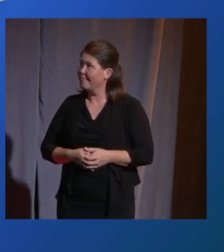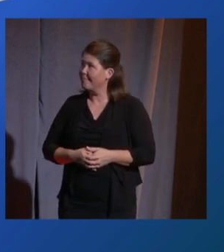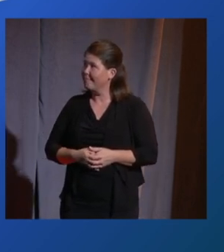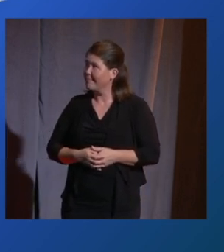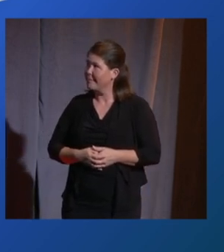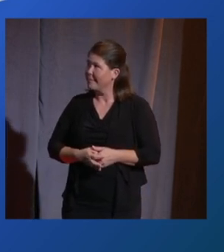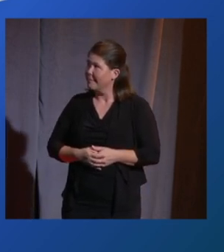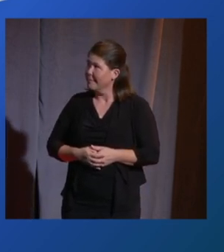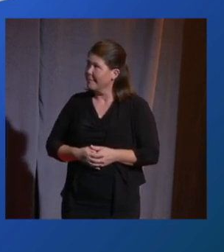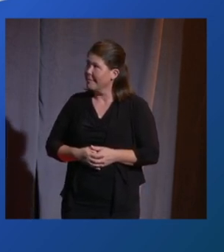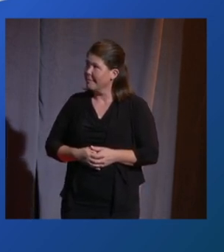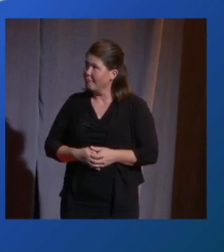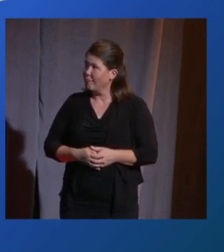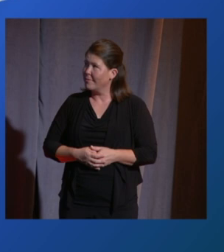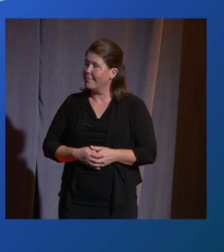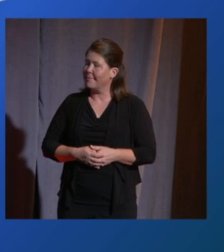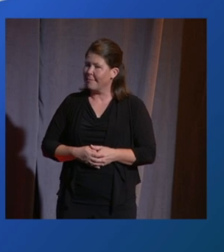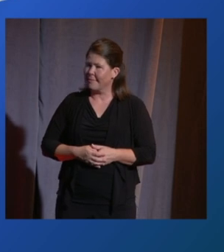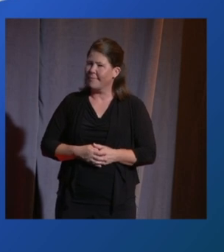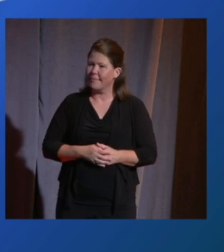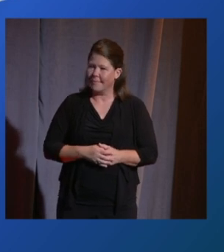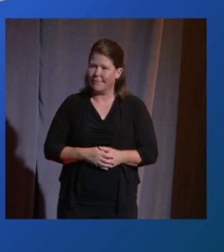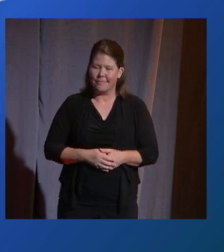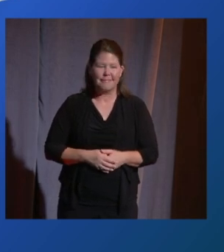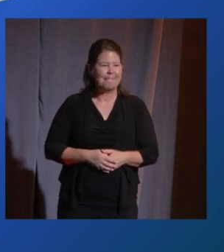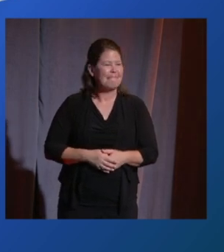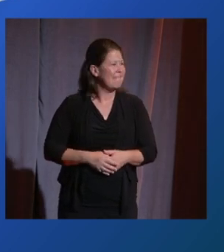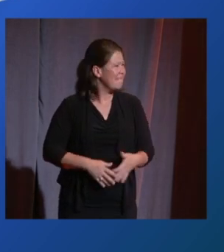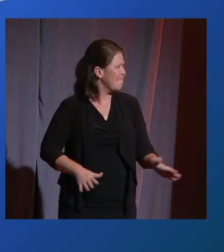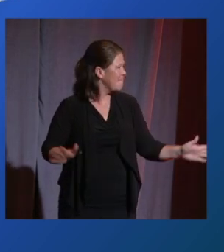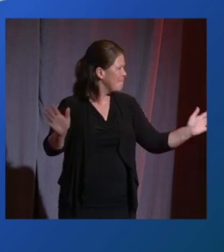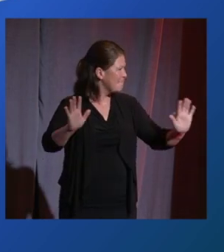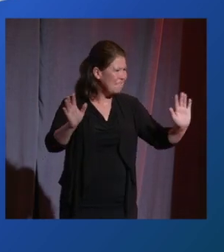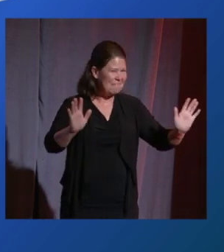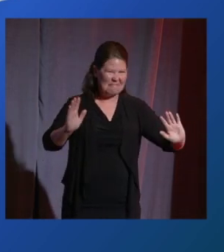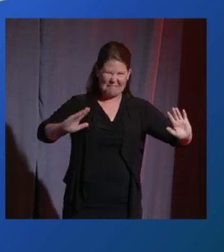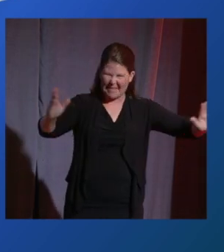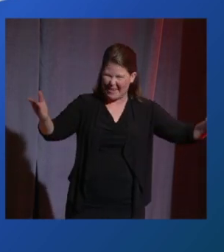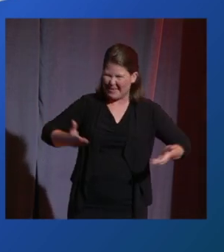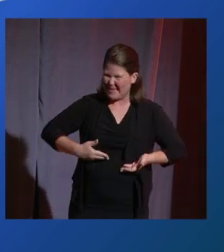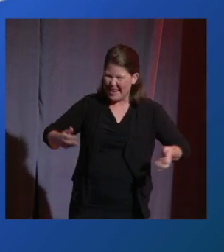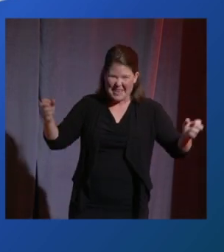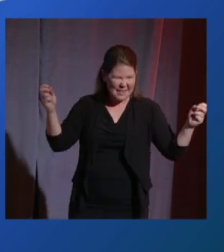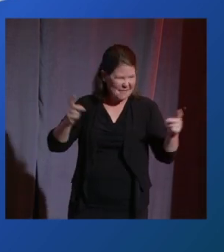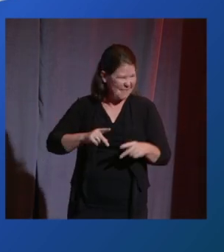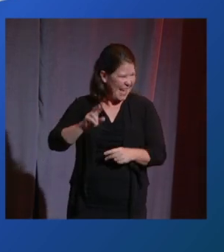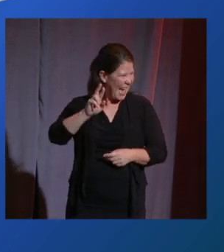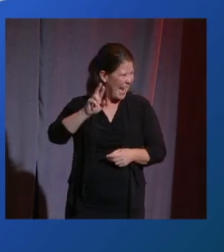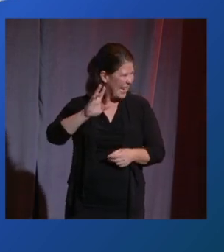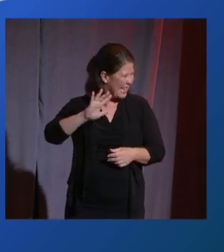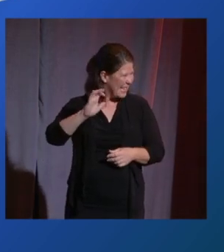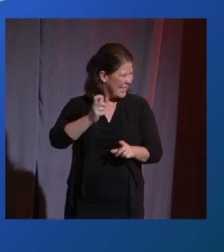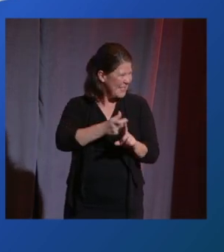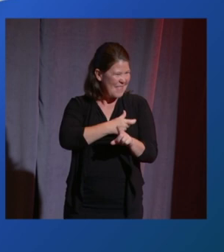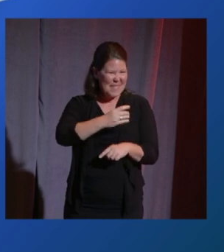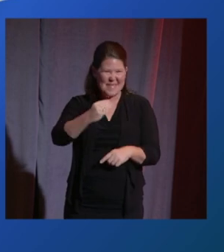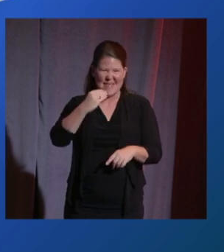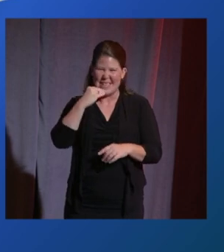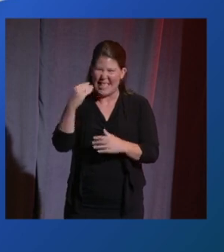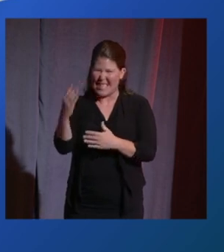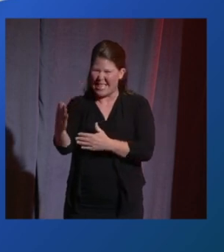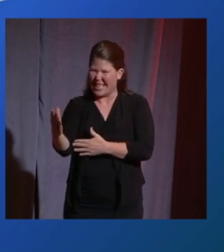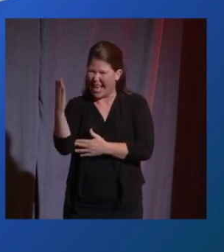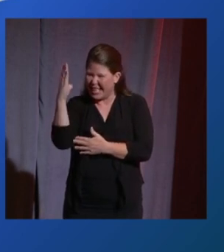shrink all right welcome back from lunch this is the best time slot of the day